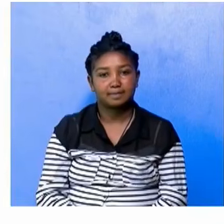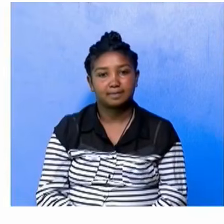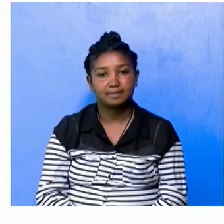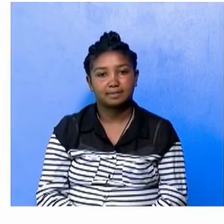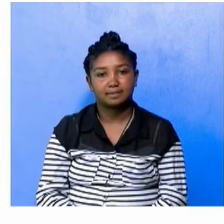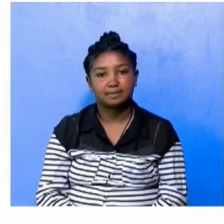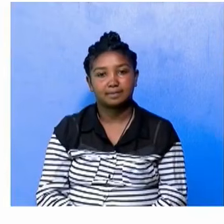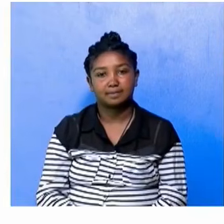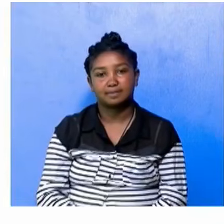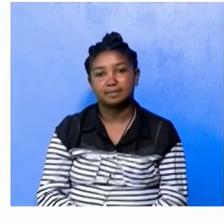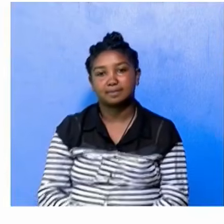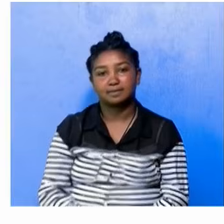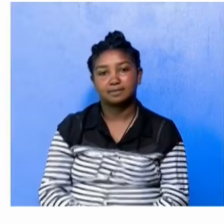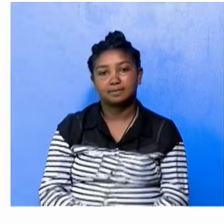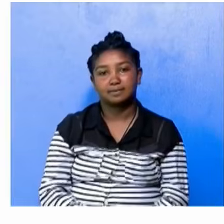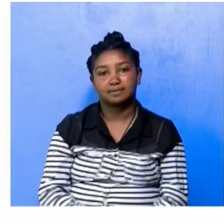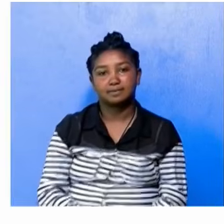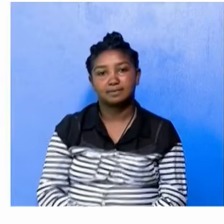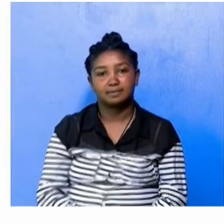Yes.